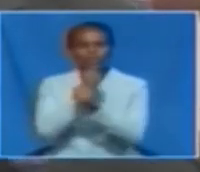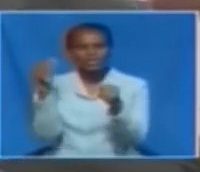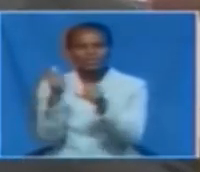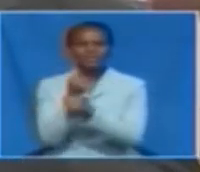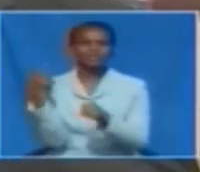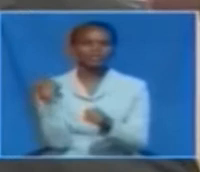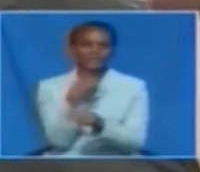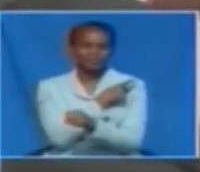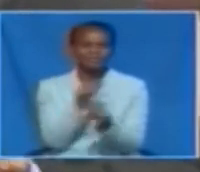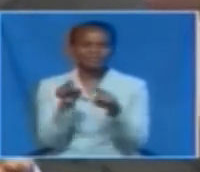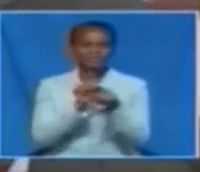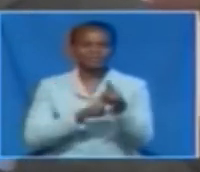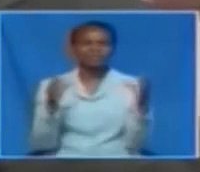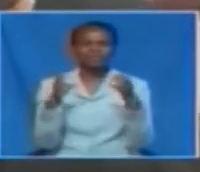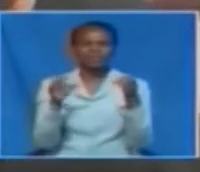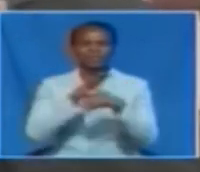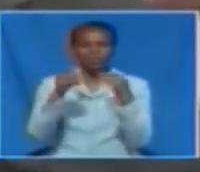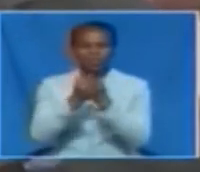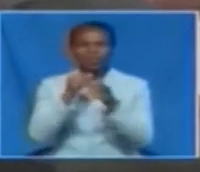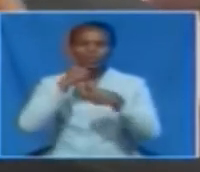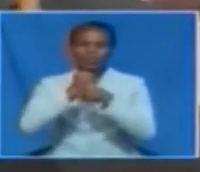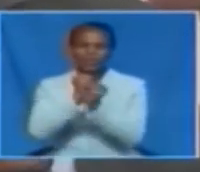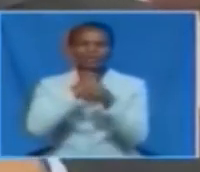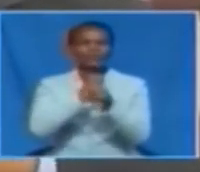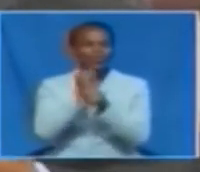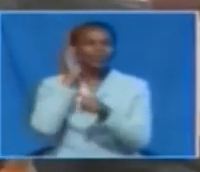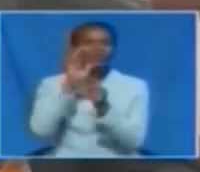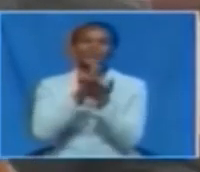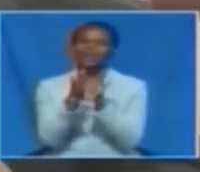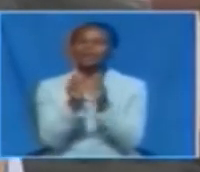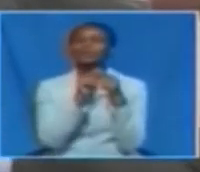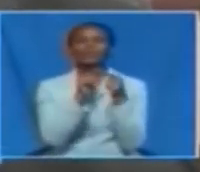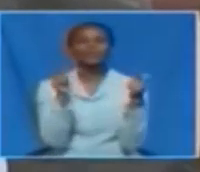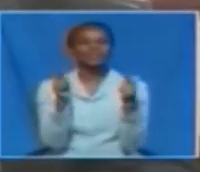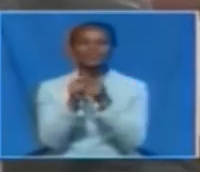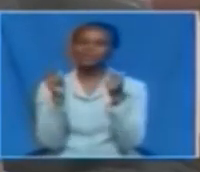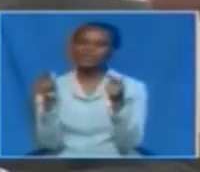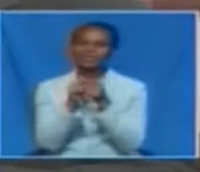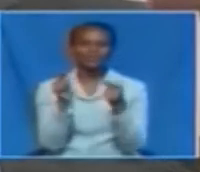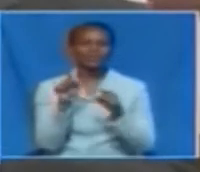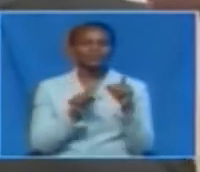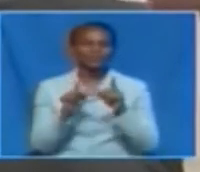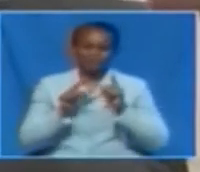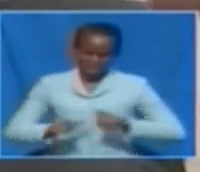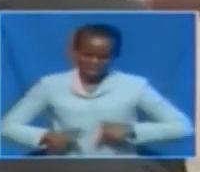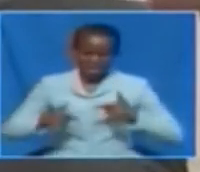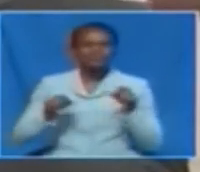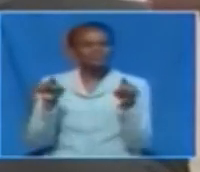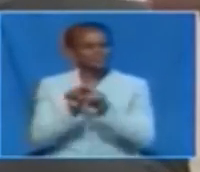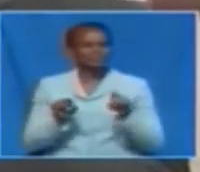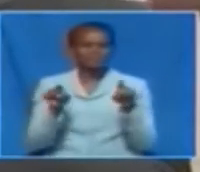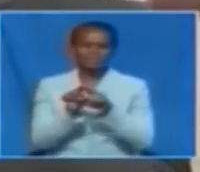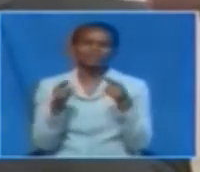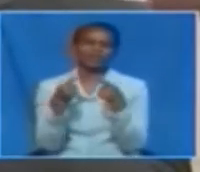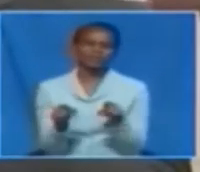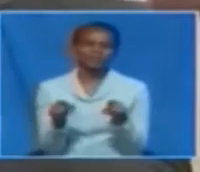parliament and council level, they are also being made. So there will be big wigs all the time. That's how life is. So all we are saying is